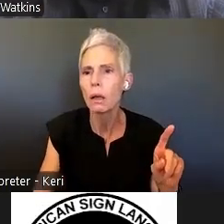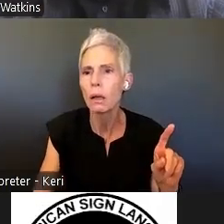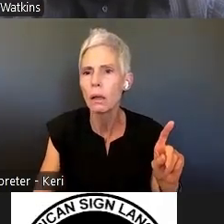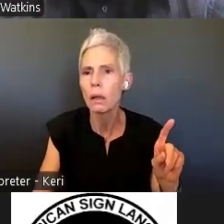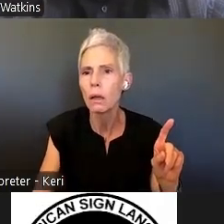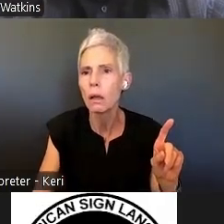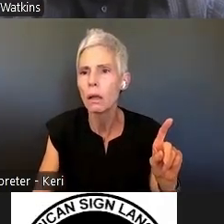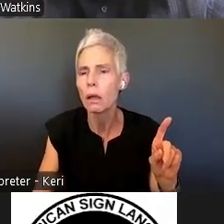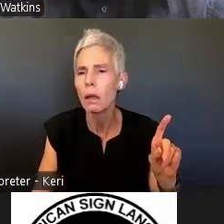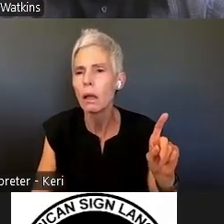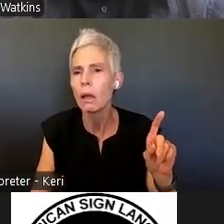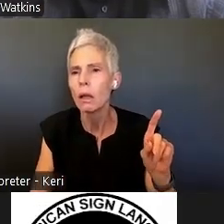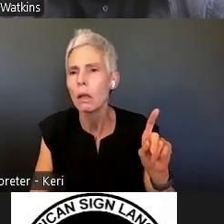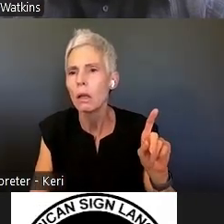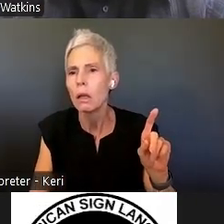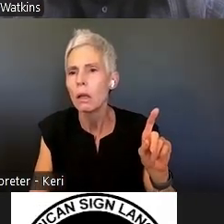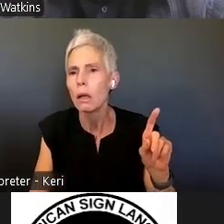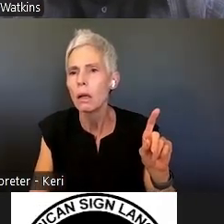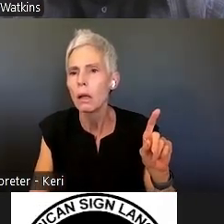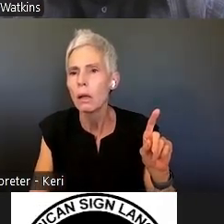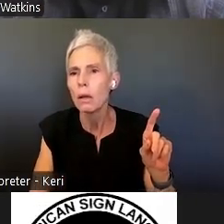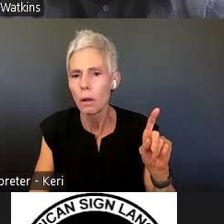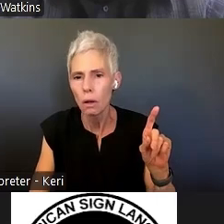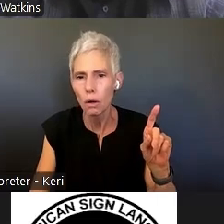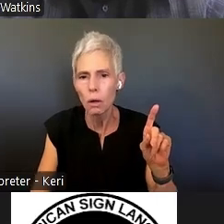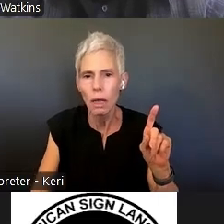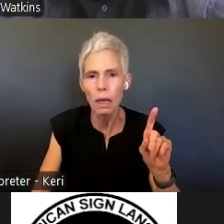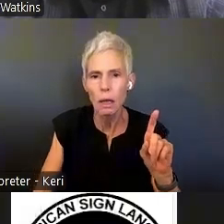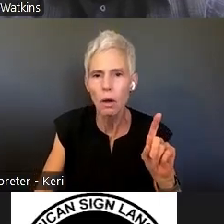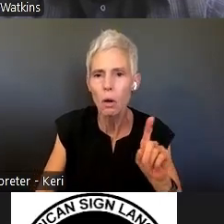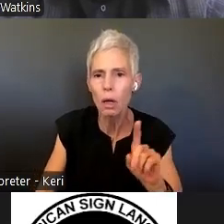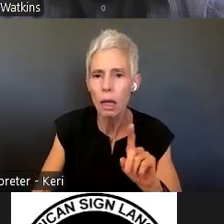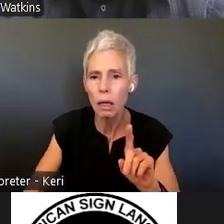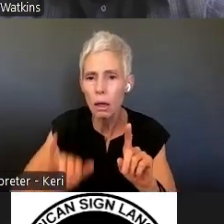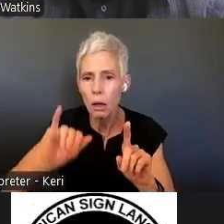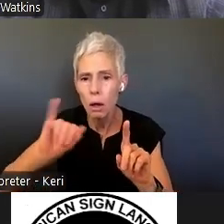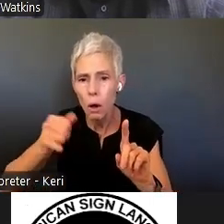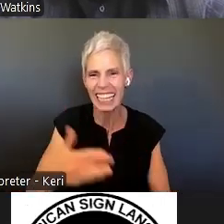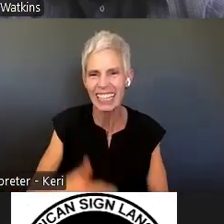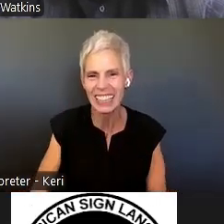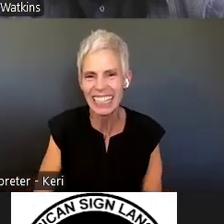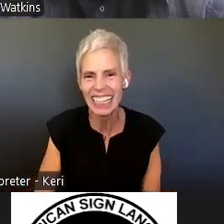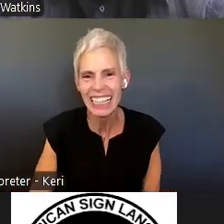There's a question coming through the interpreter. One moment.